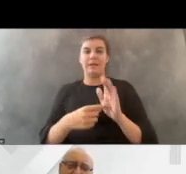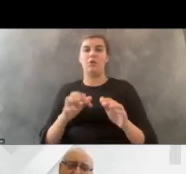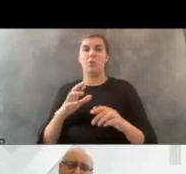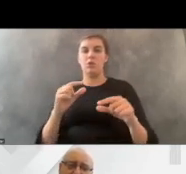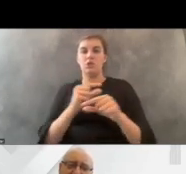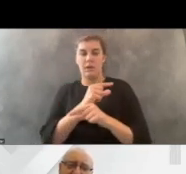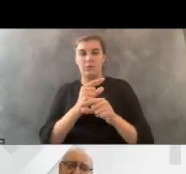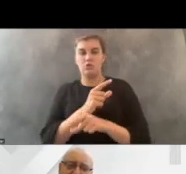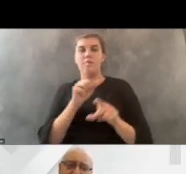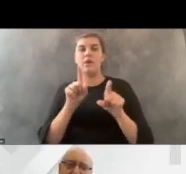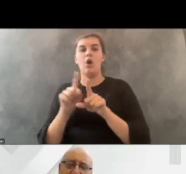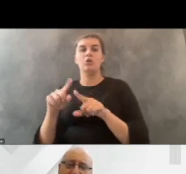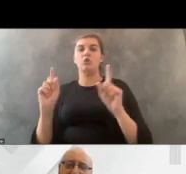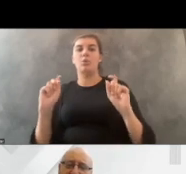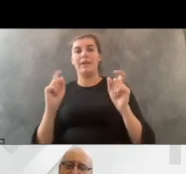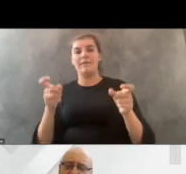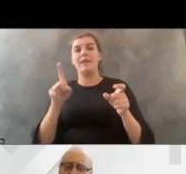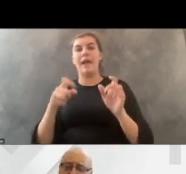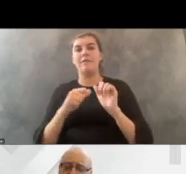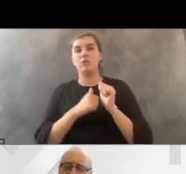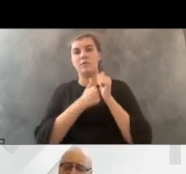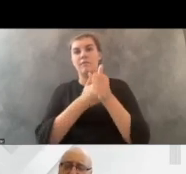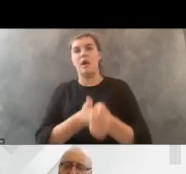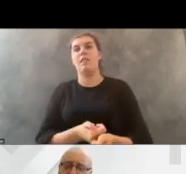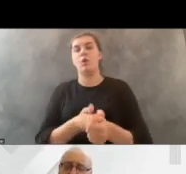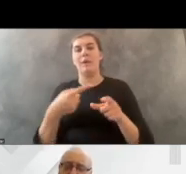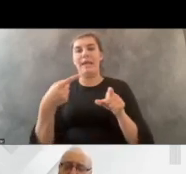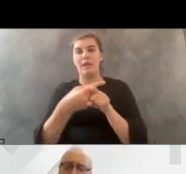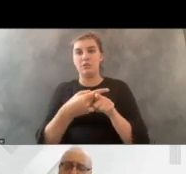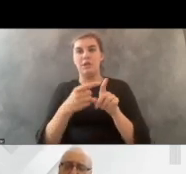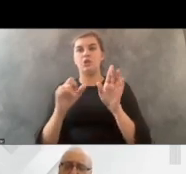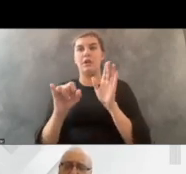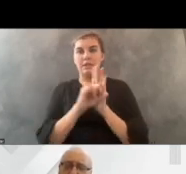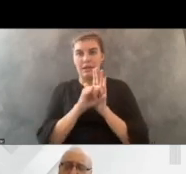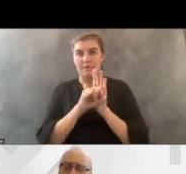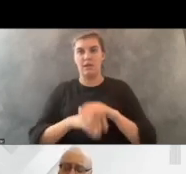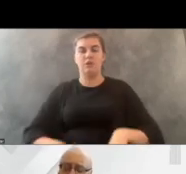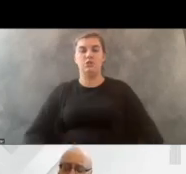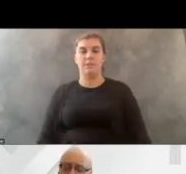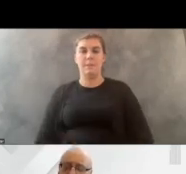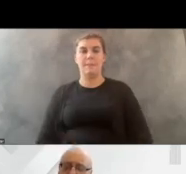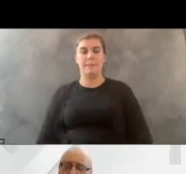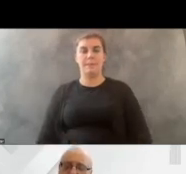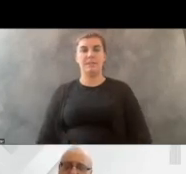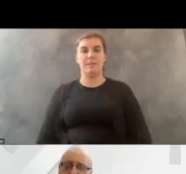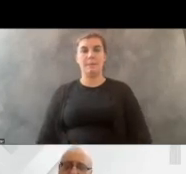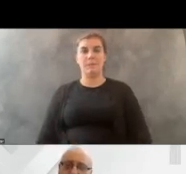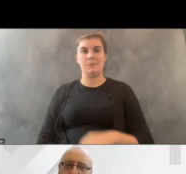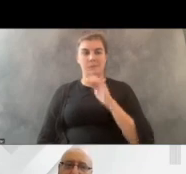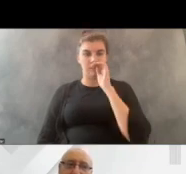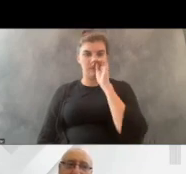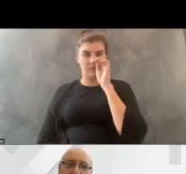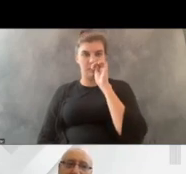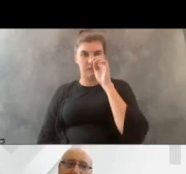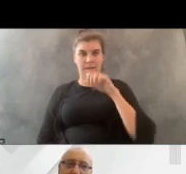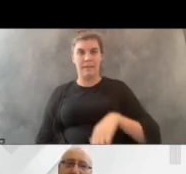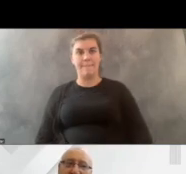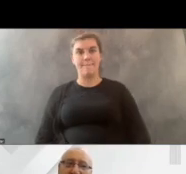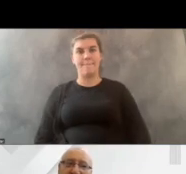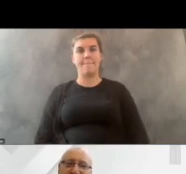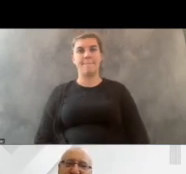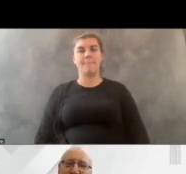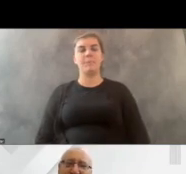sound. Automatic volume adjustment in response to ambient traffic sound levels must be a maximum volume of